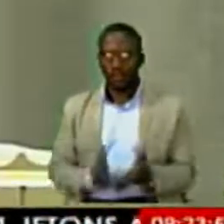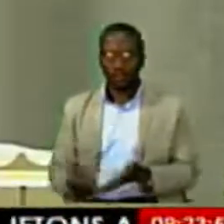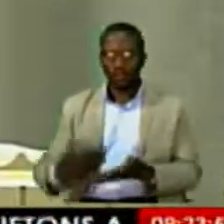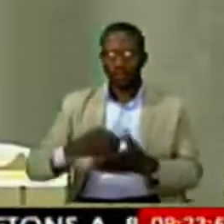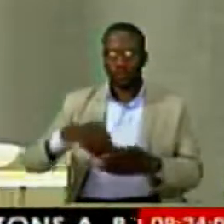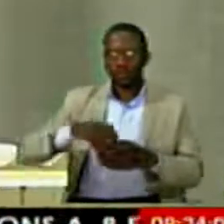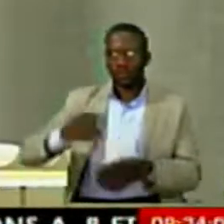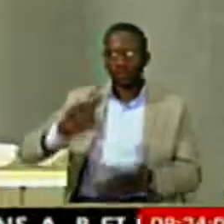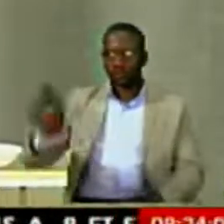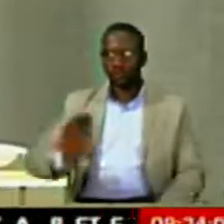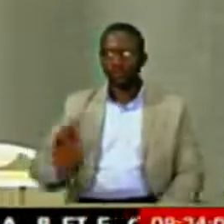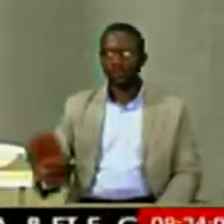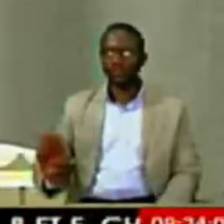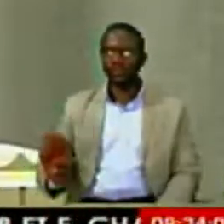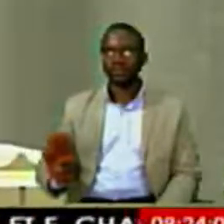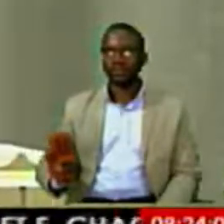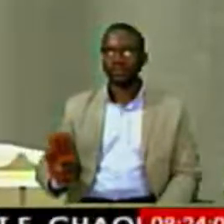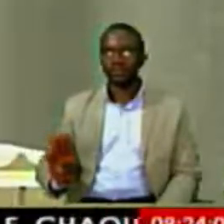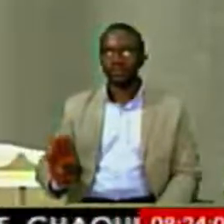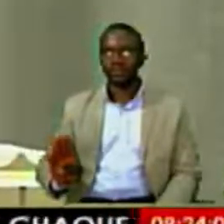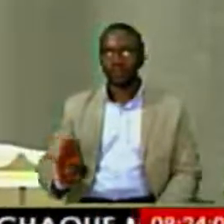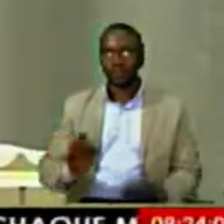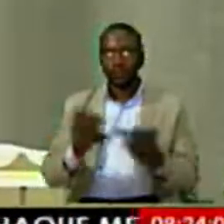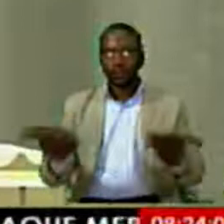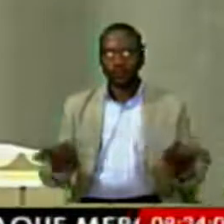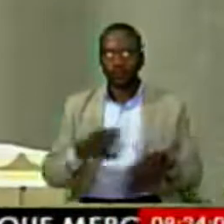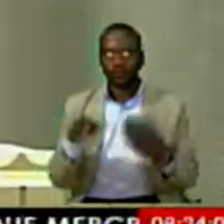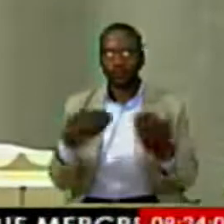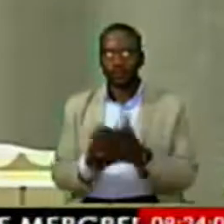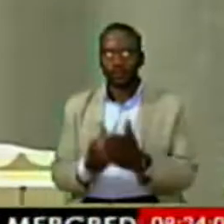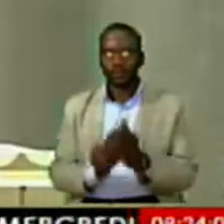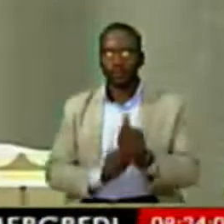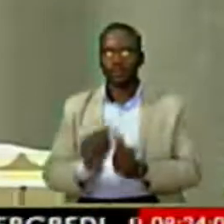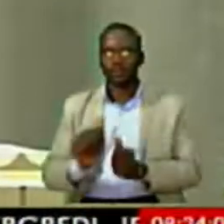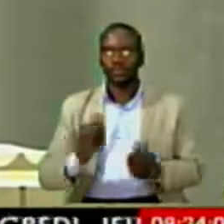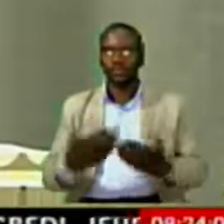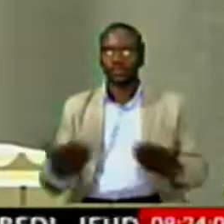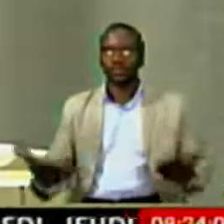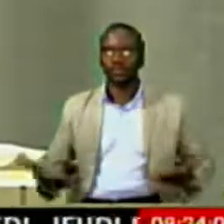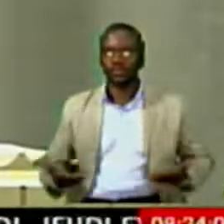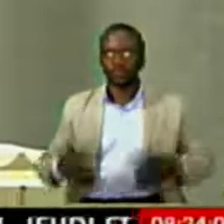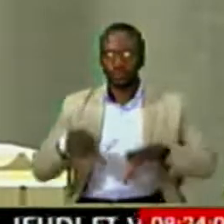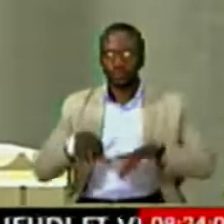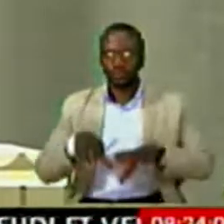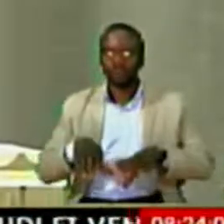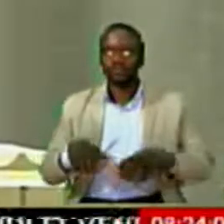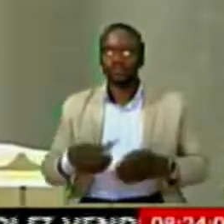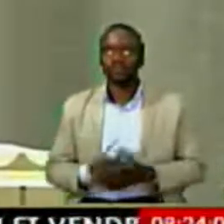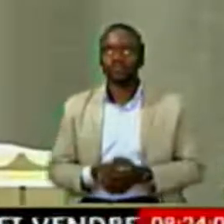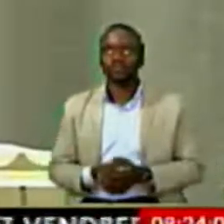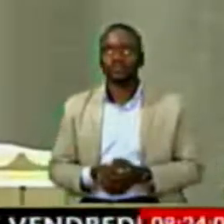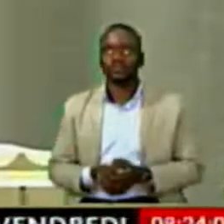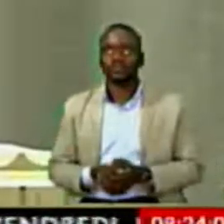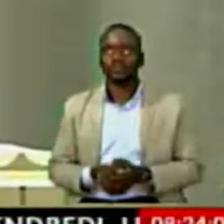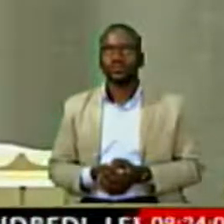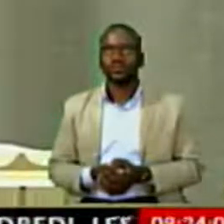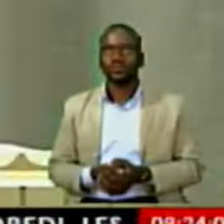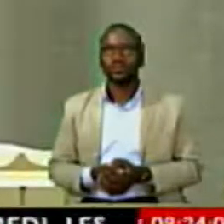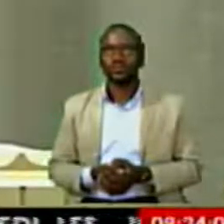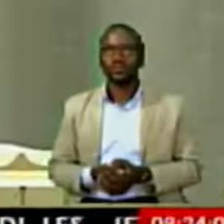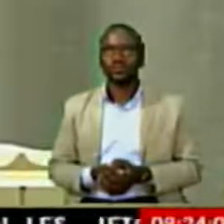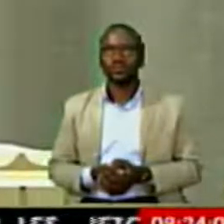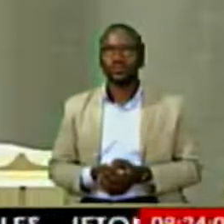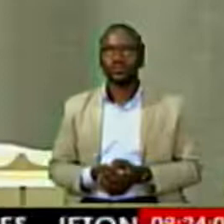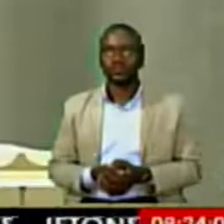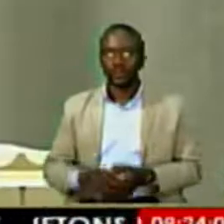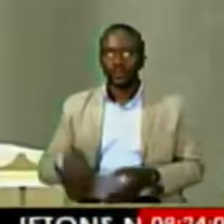to Zambia? Et partout je passerai ici. And all every place, every place is